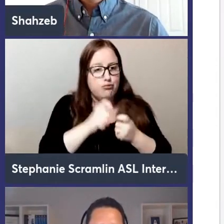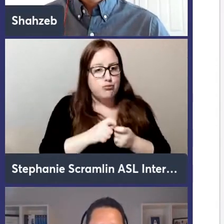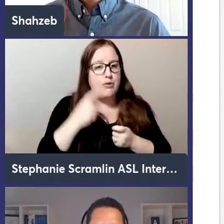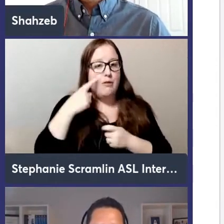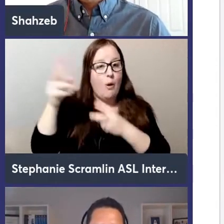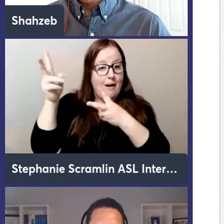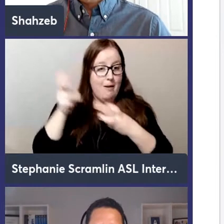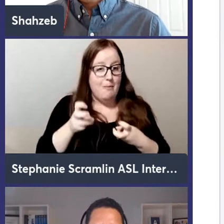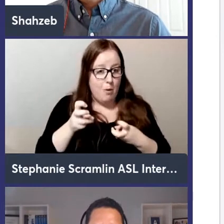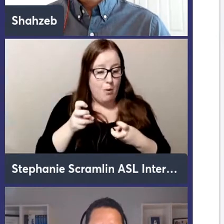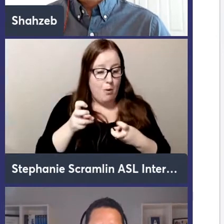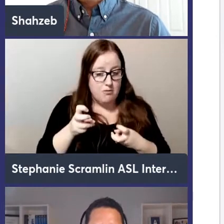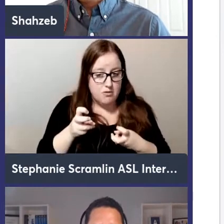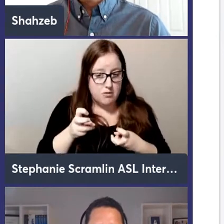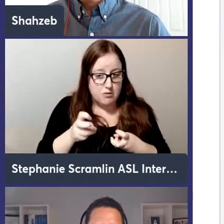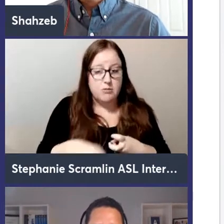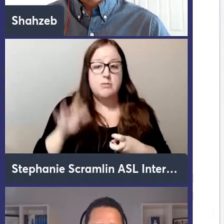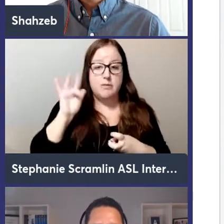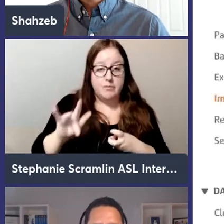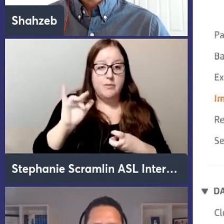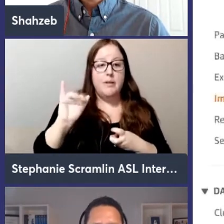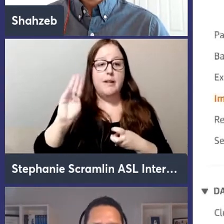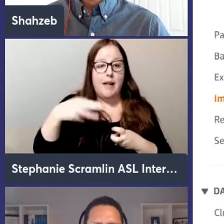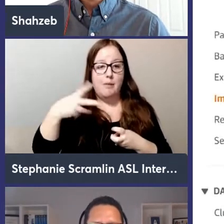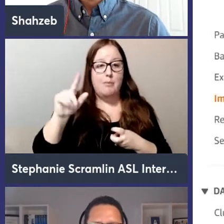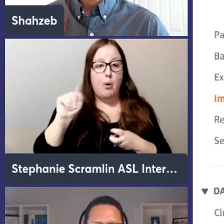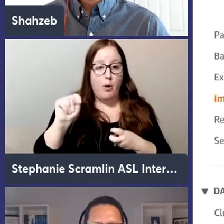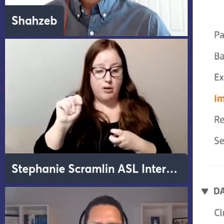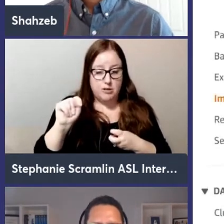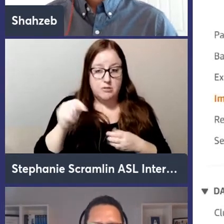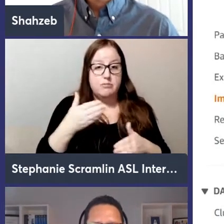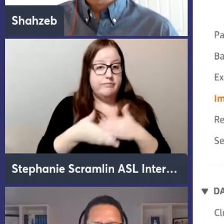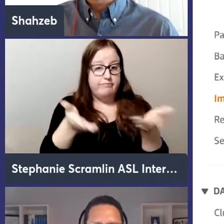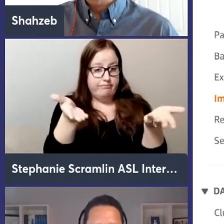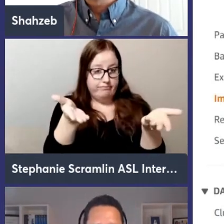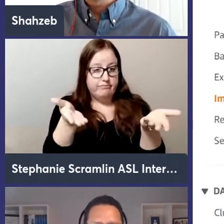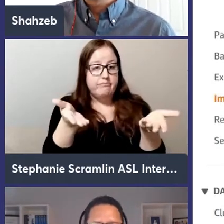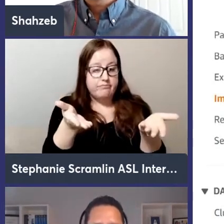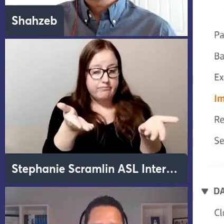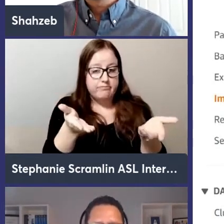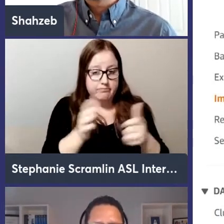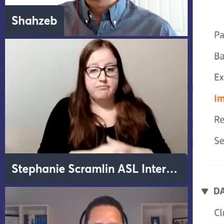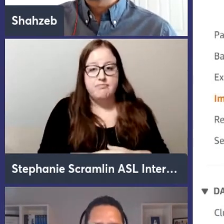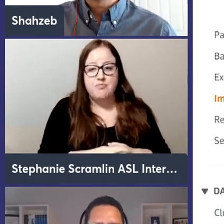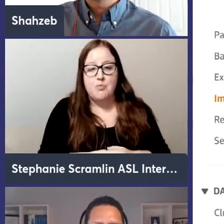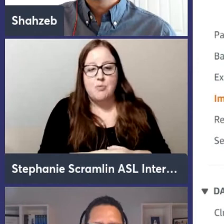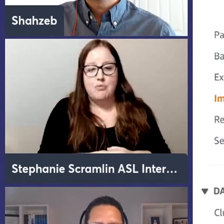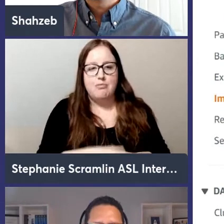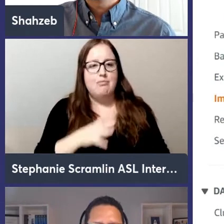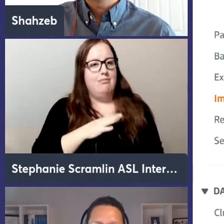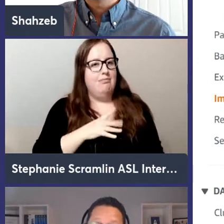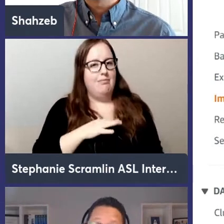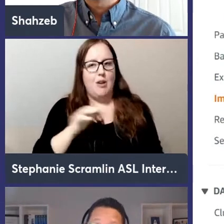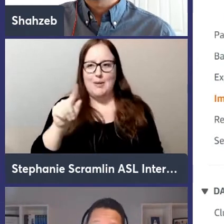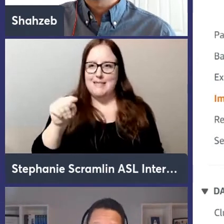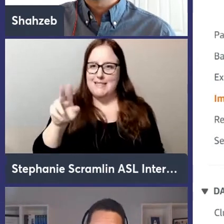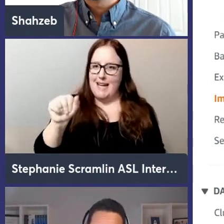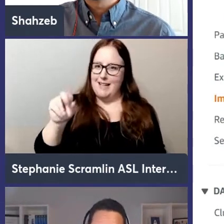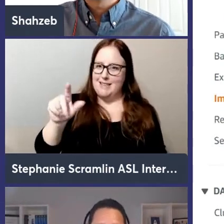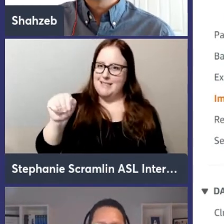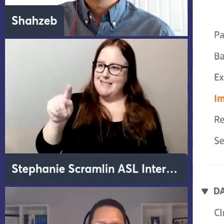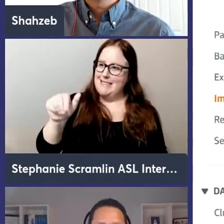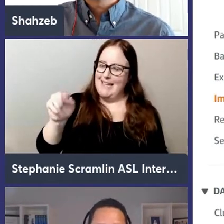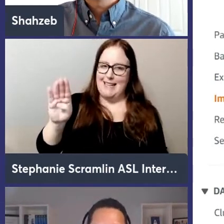import. Click on import, and there you go. There's their status bar. There